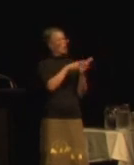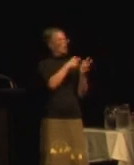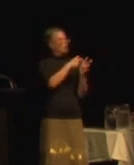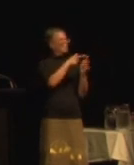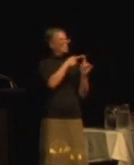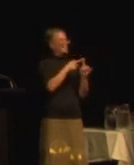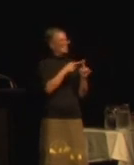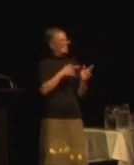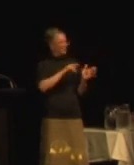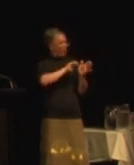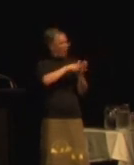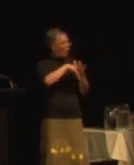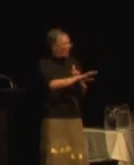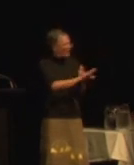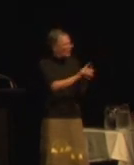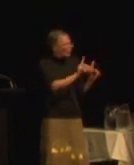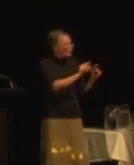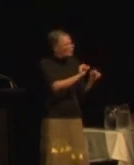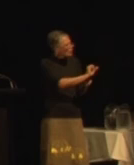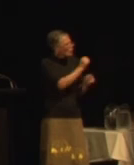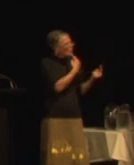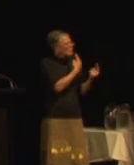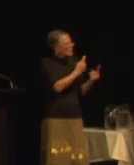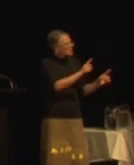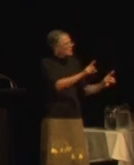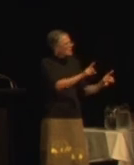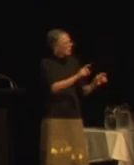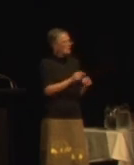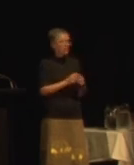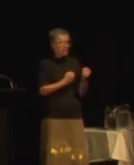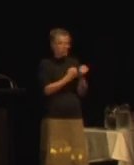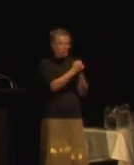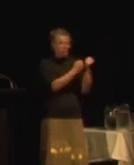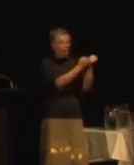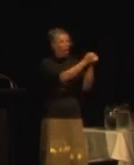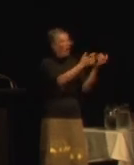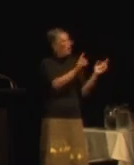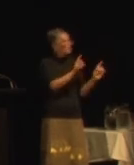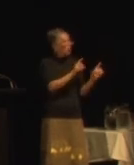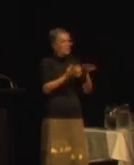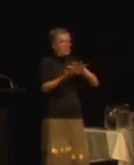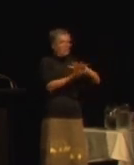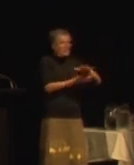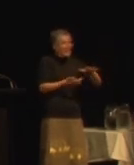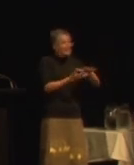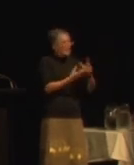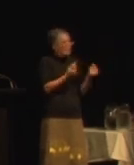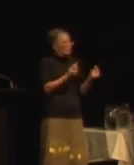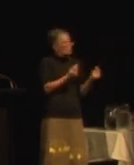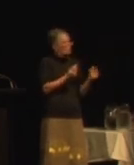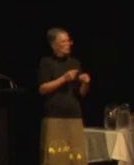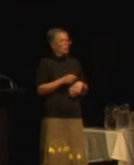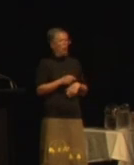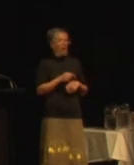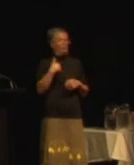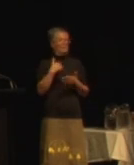login emails, our analytics, how the results are structured on our sites, how decisions are made about metadata and SEO, and be